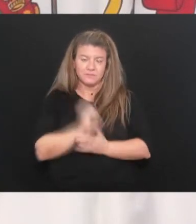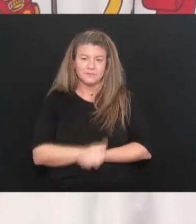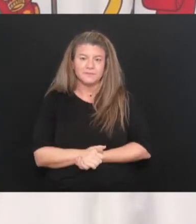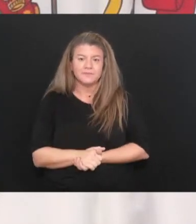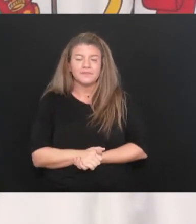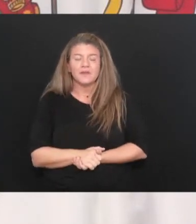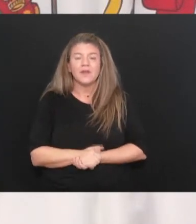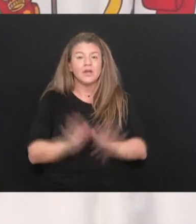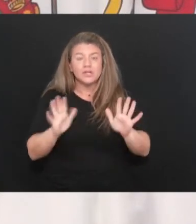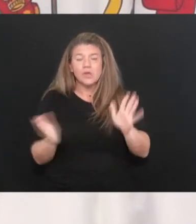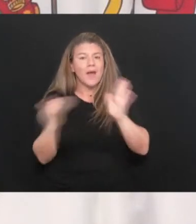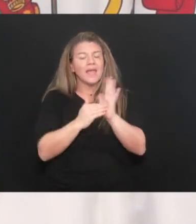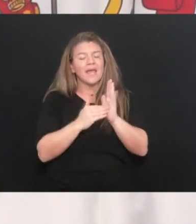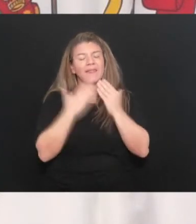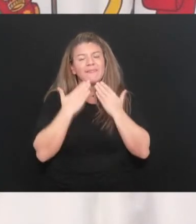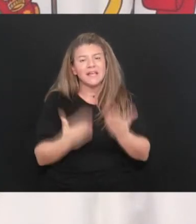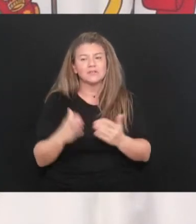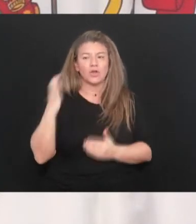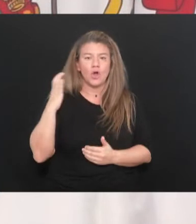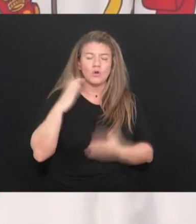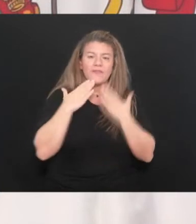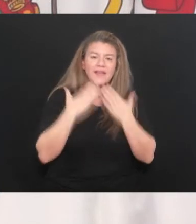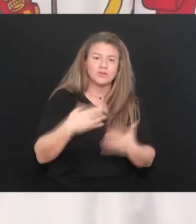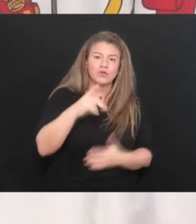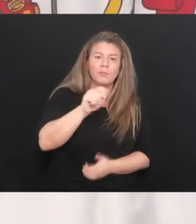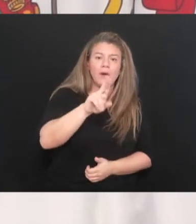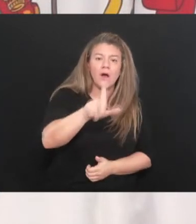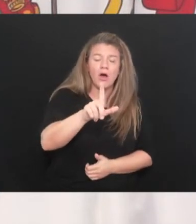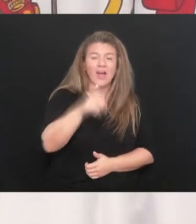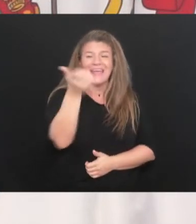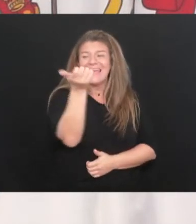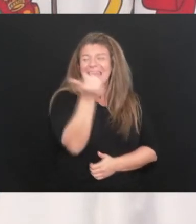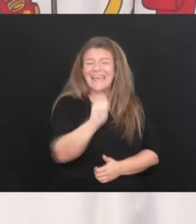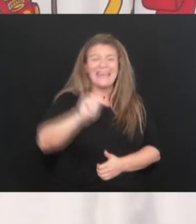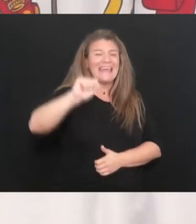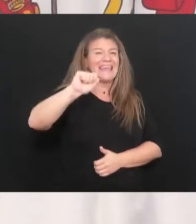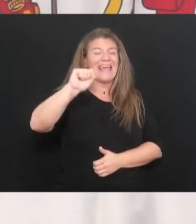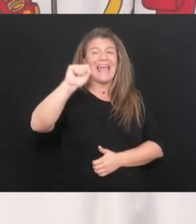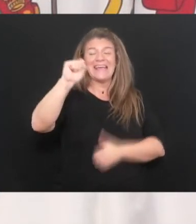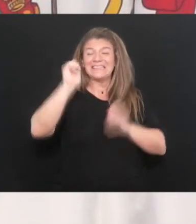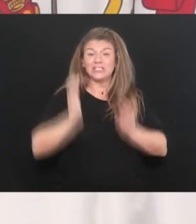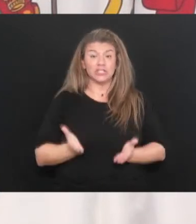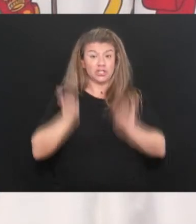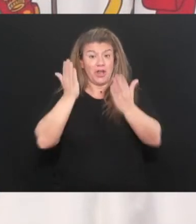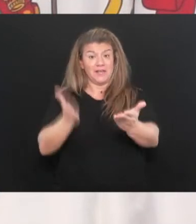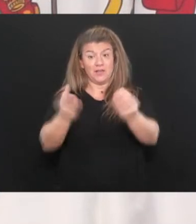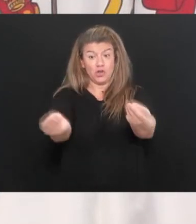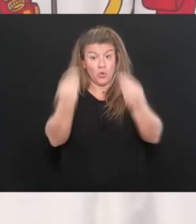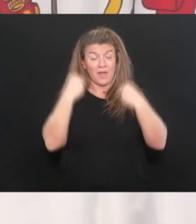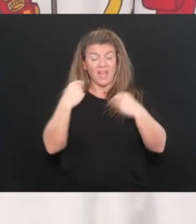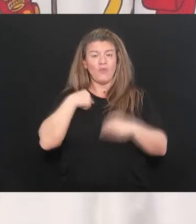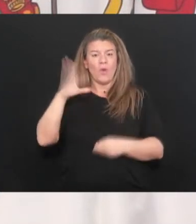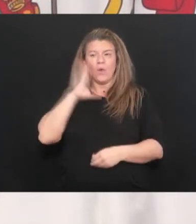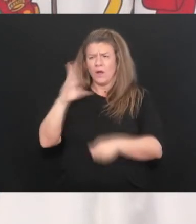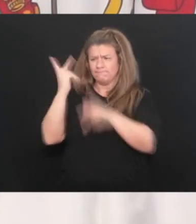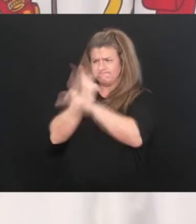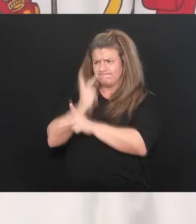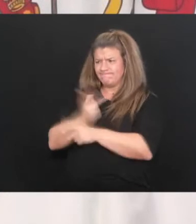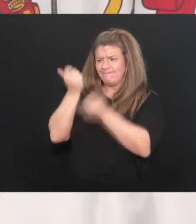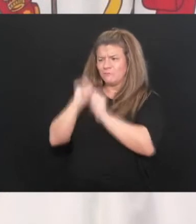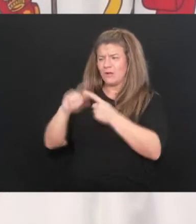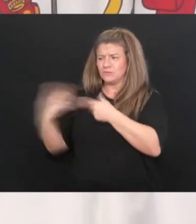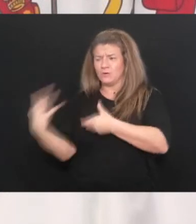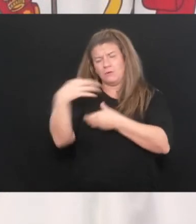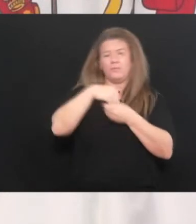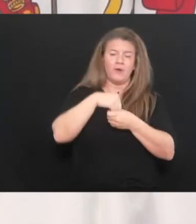so, again, thanks to the coach, thanks to you, Paul, any and every suggestion we're going to look at, and we're going to try to